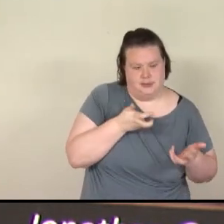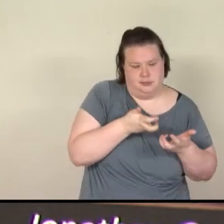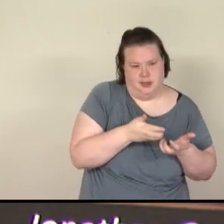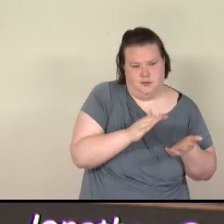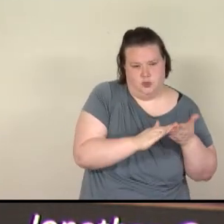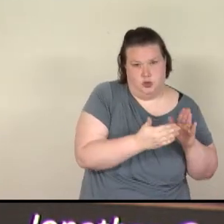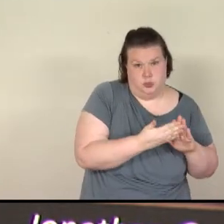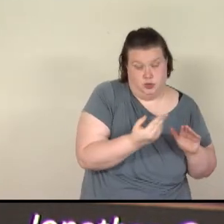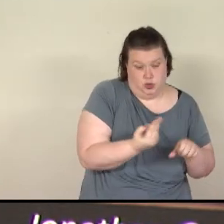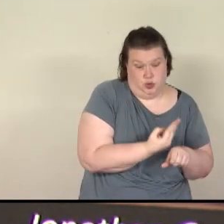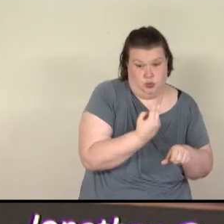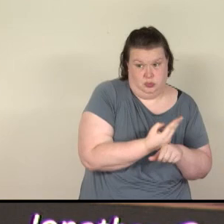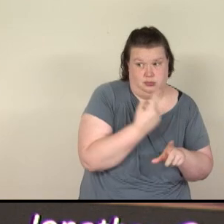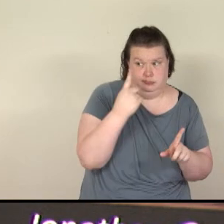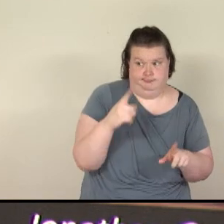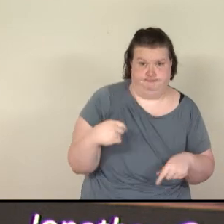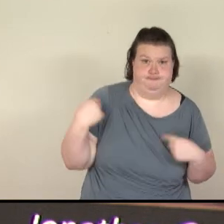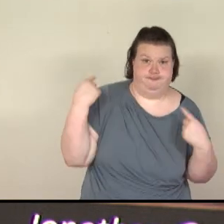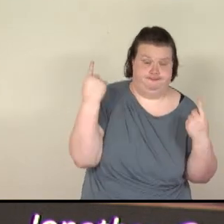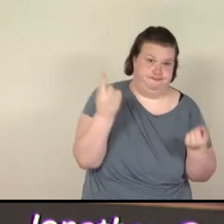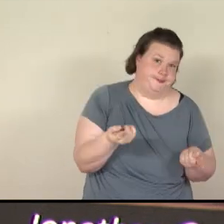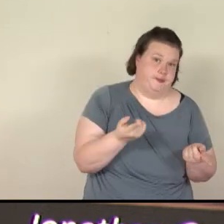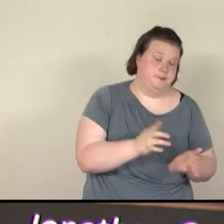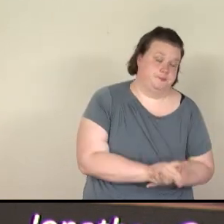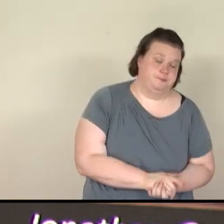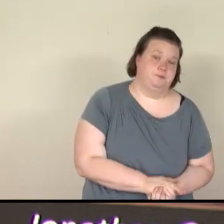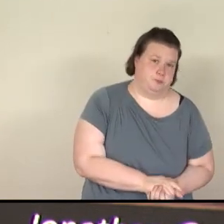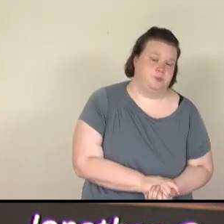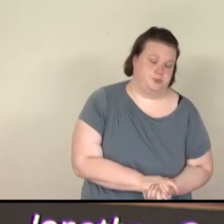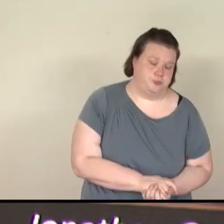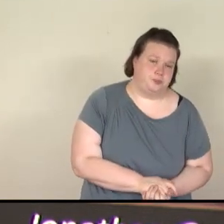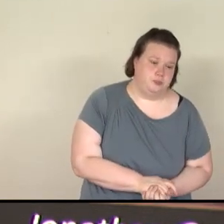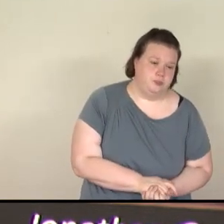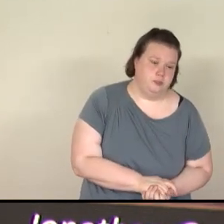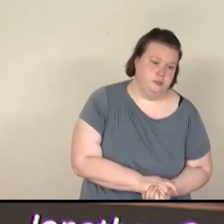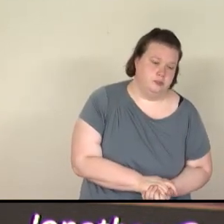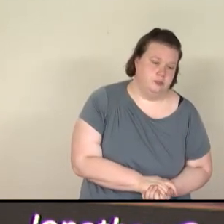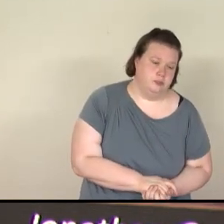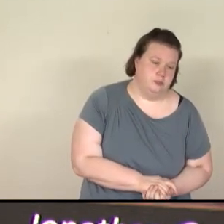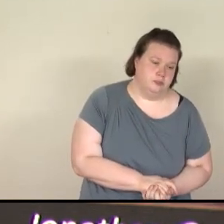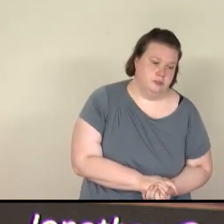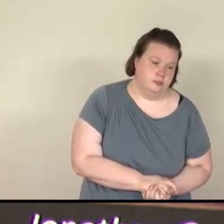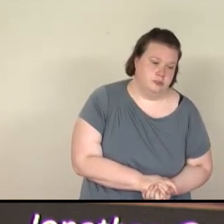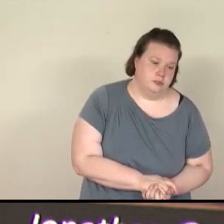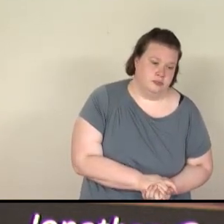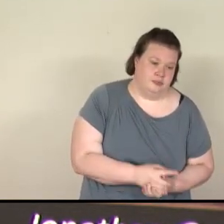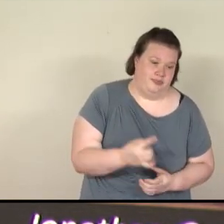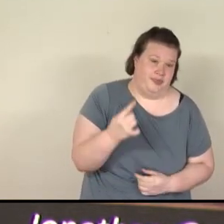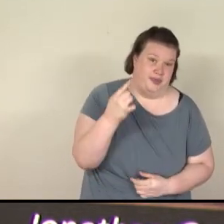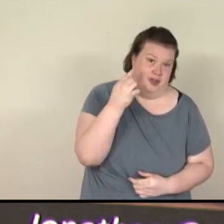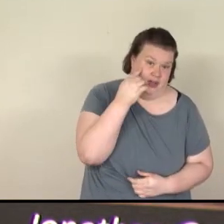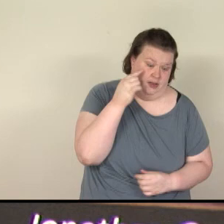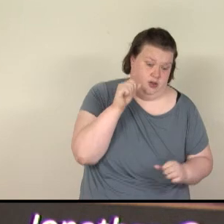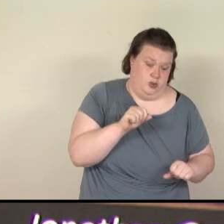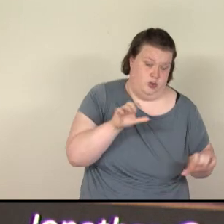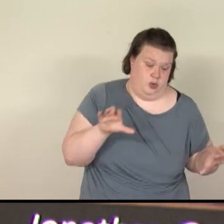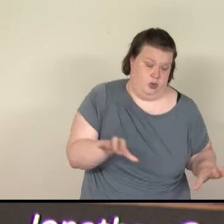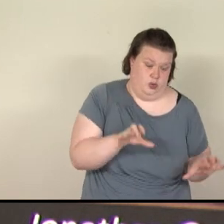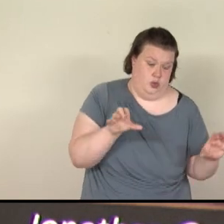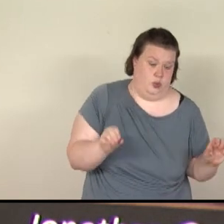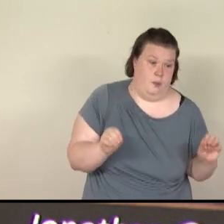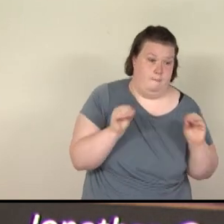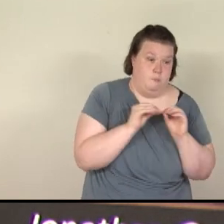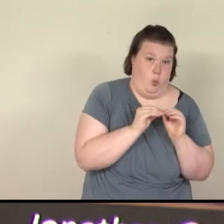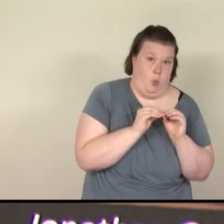been utilizing this land and making great use of it. I actually think we could be doing more to maintain that space